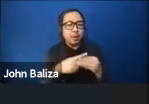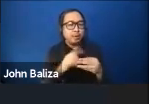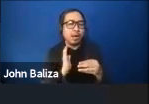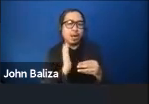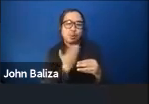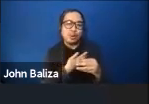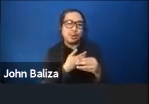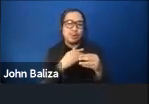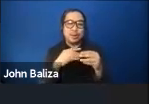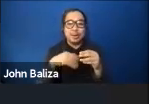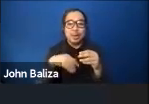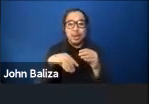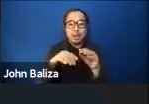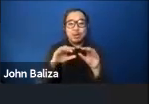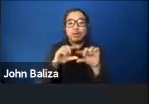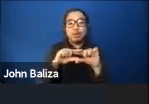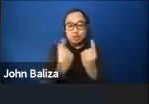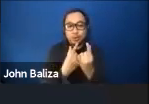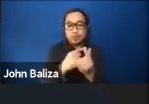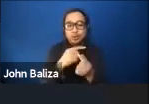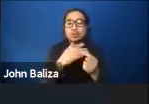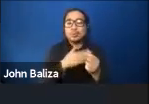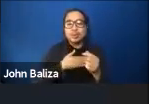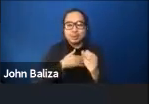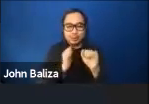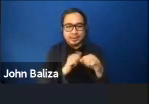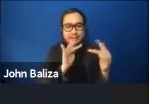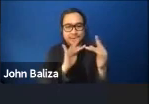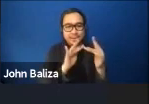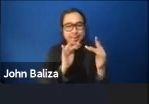touch through our social media. Thank you.